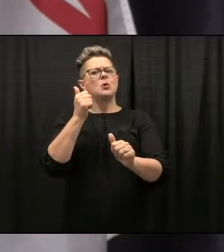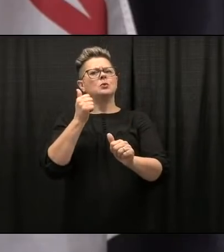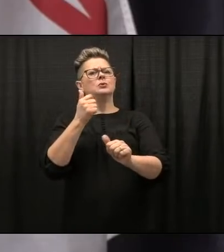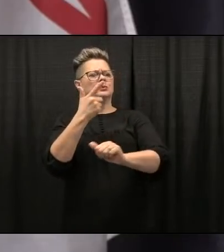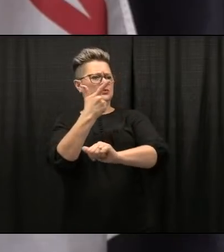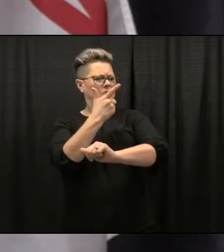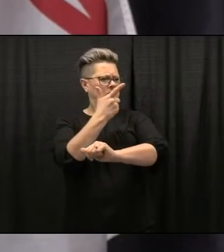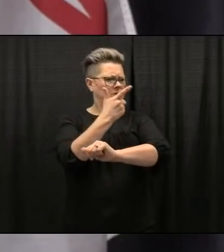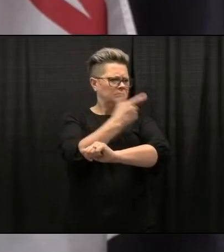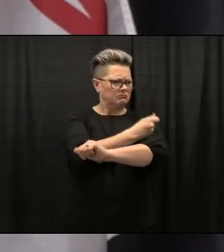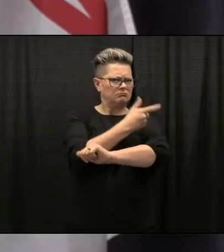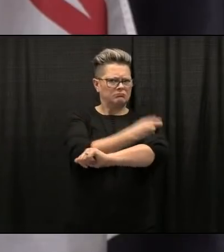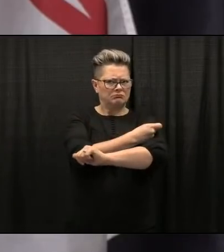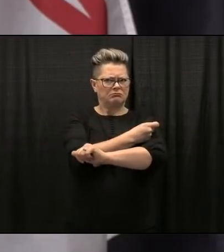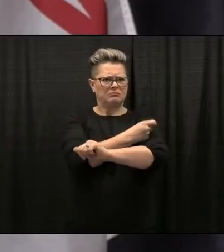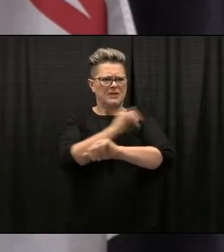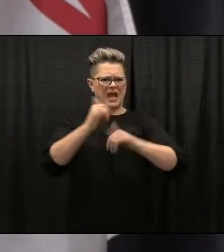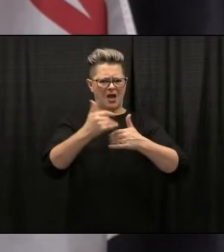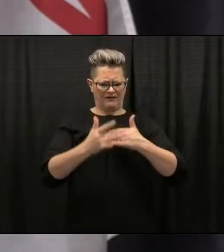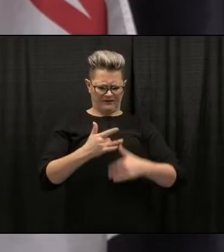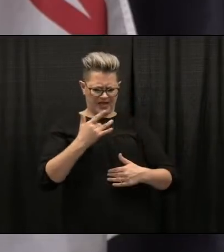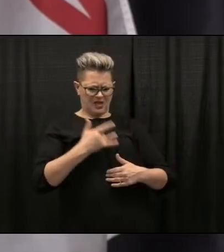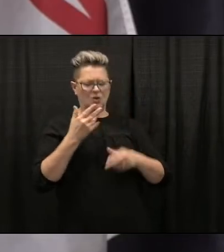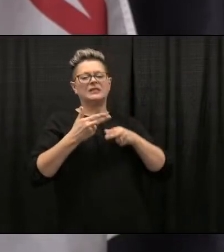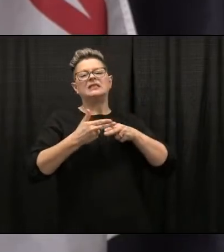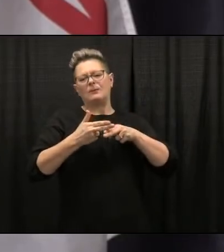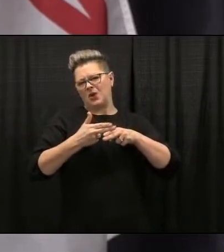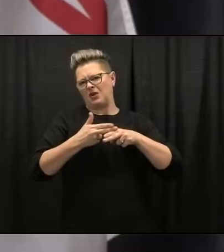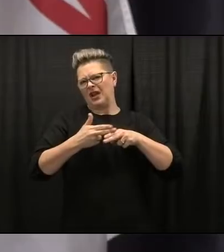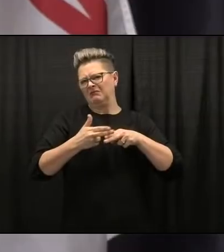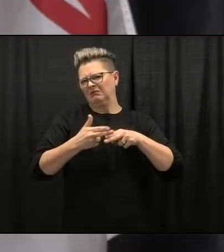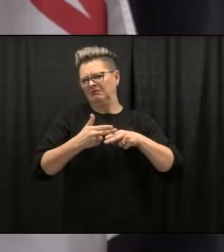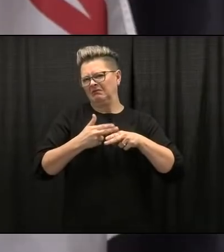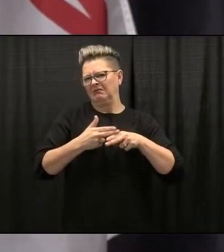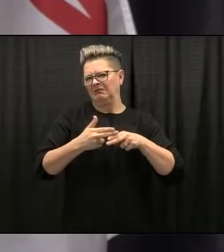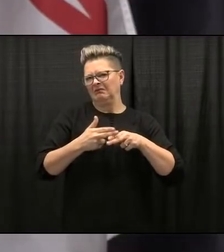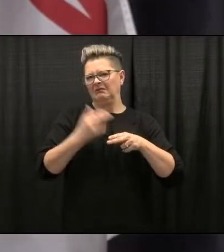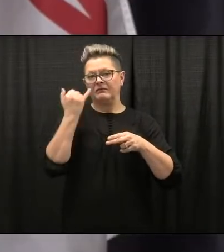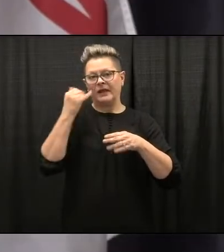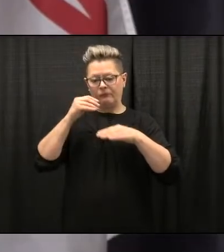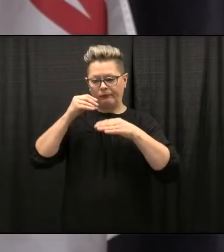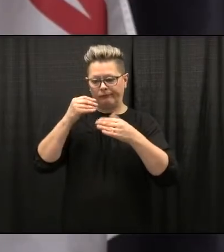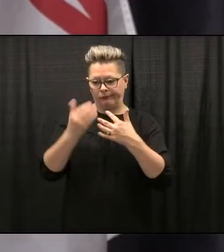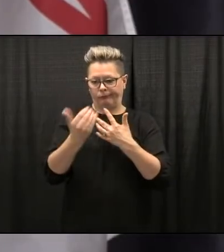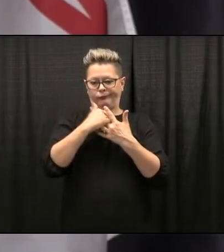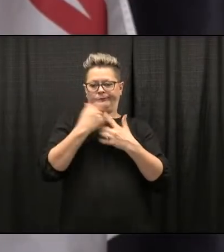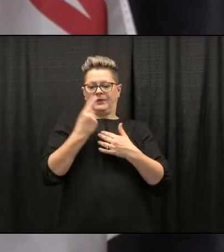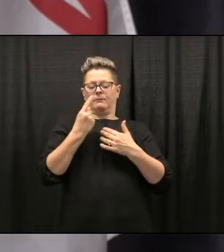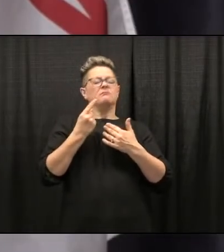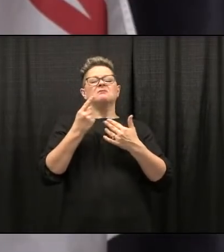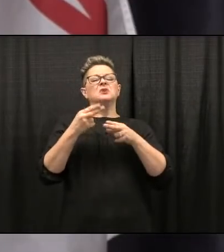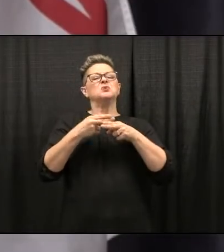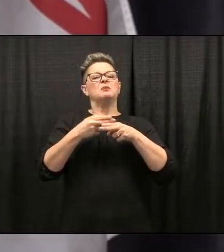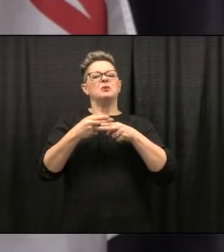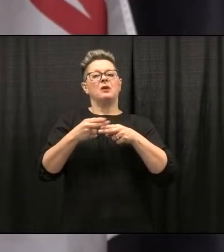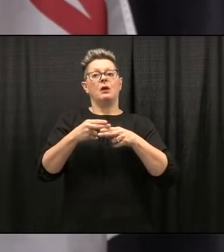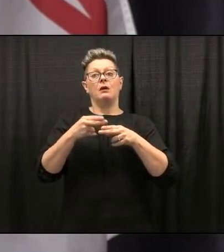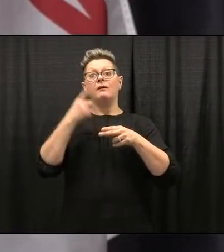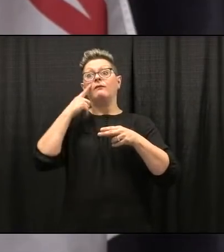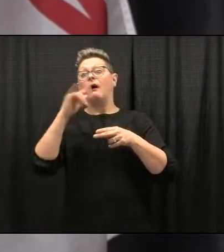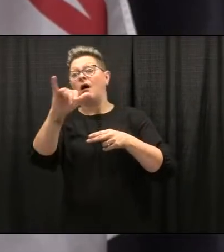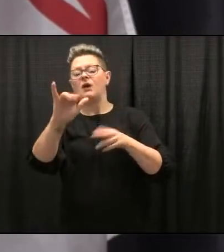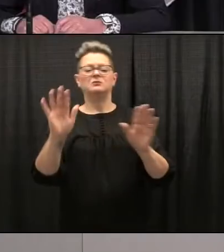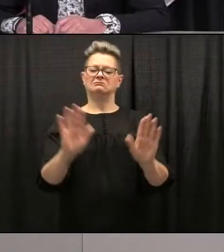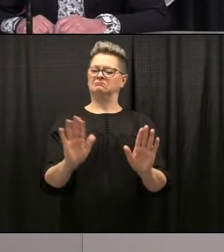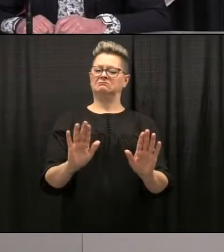with regard to vaccines are temporary and are short-lived, and so we wouldn't anticipate any long-term effects.